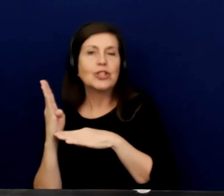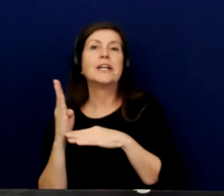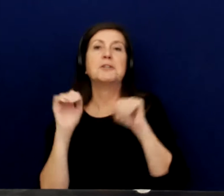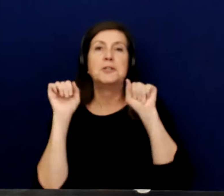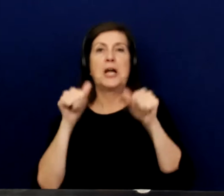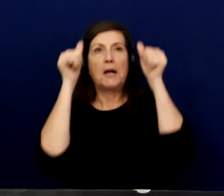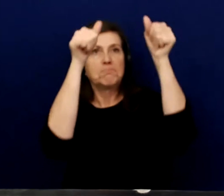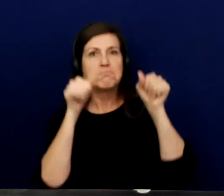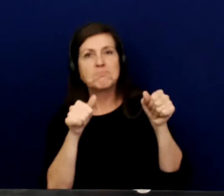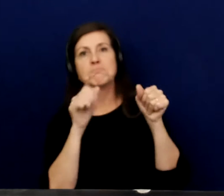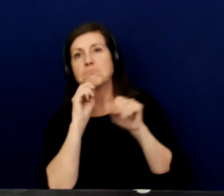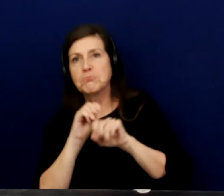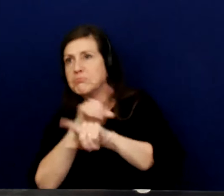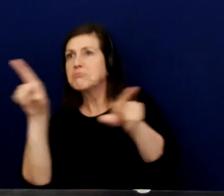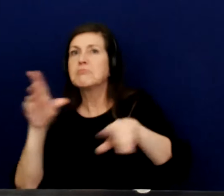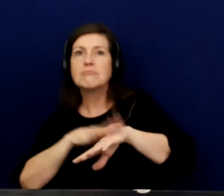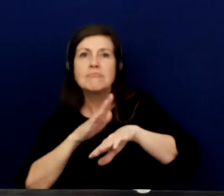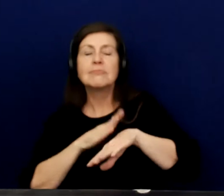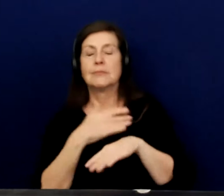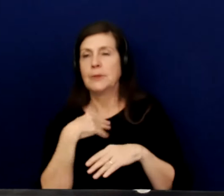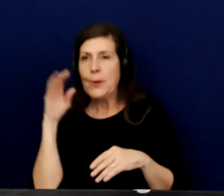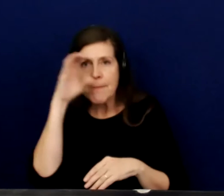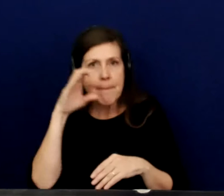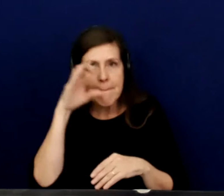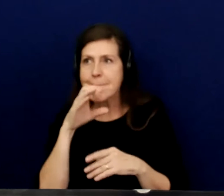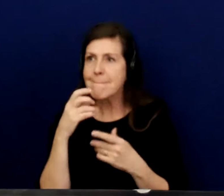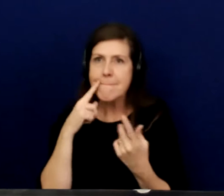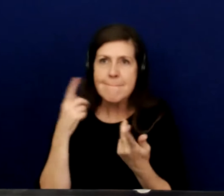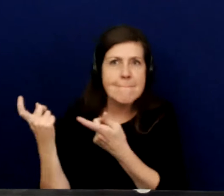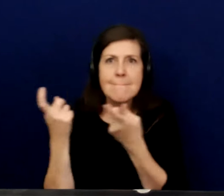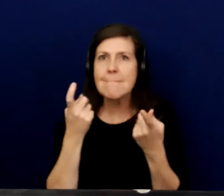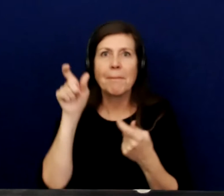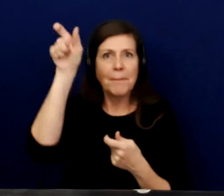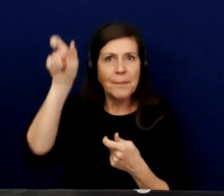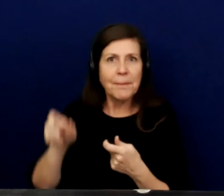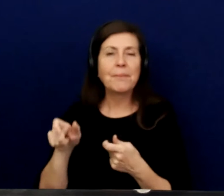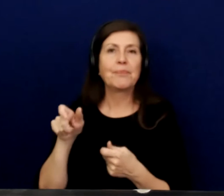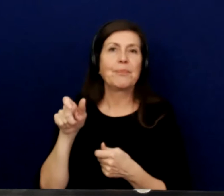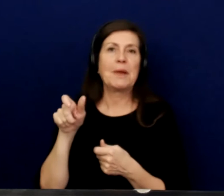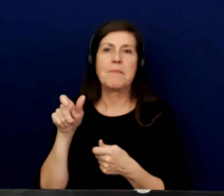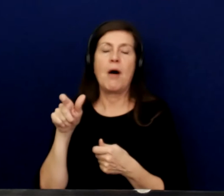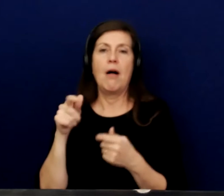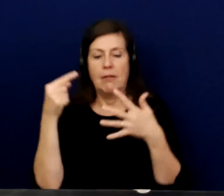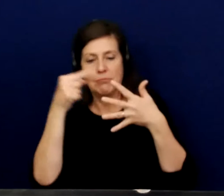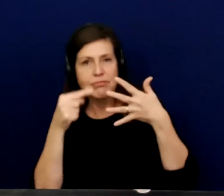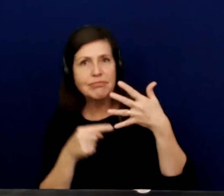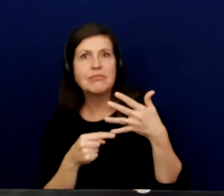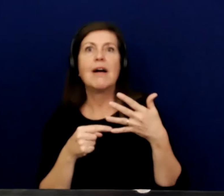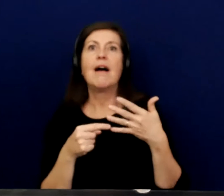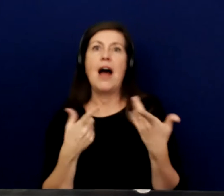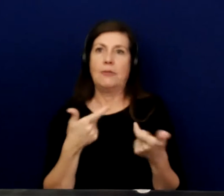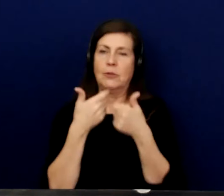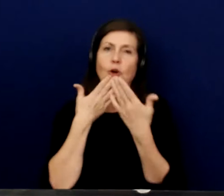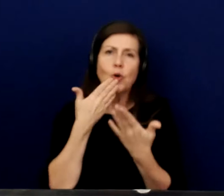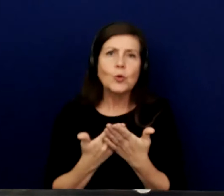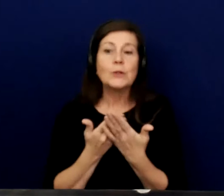and so on that we are looking for people and we will meet up here at a specific spot. And with, of course, very good information. As you